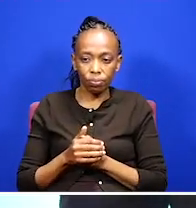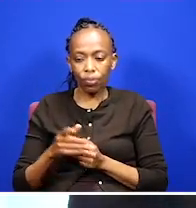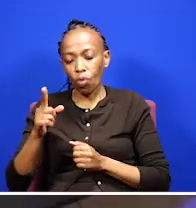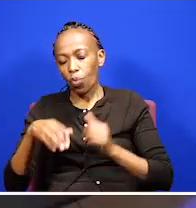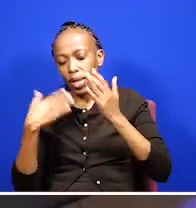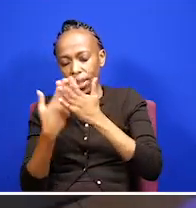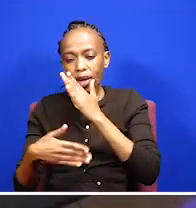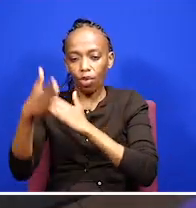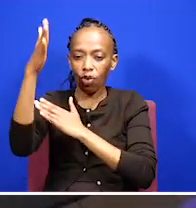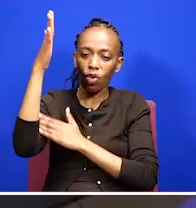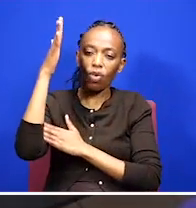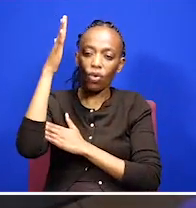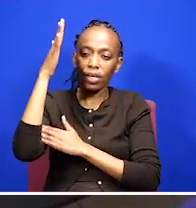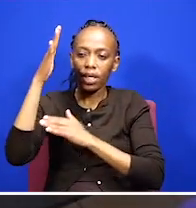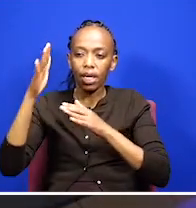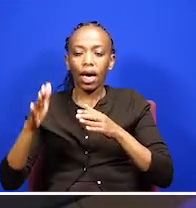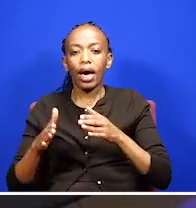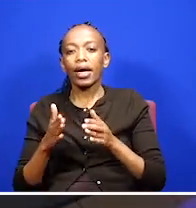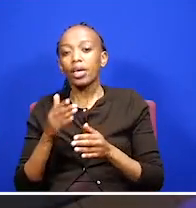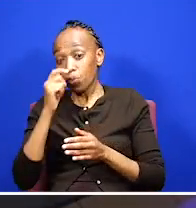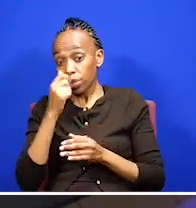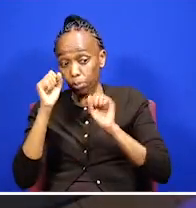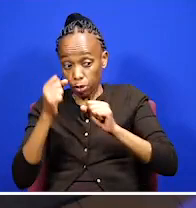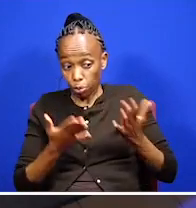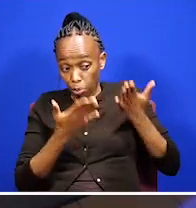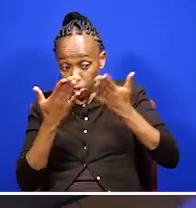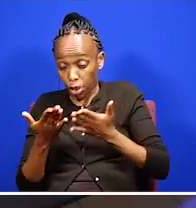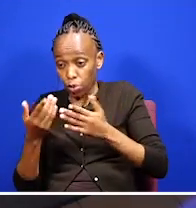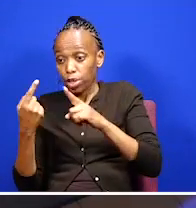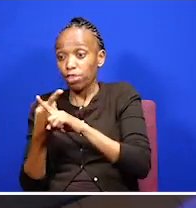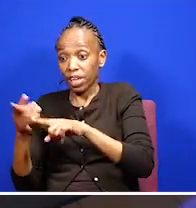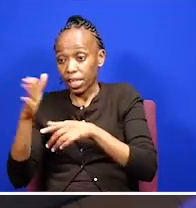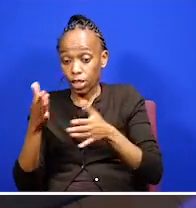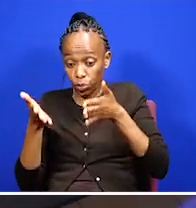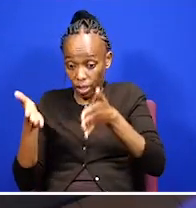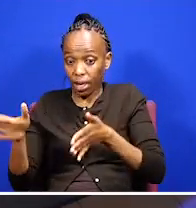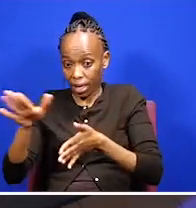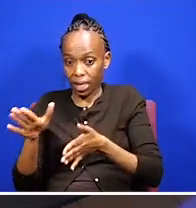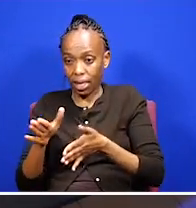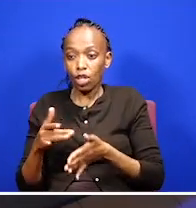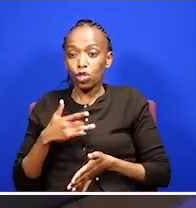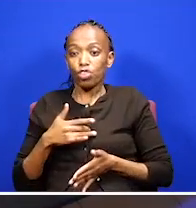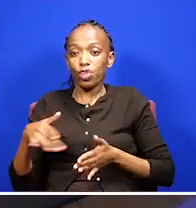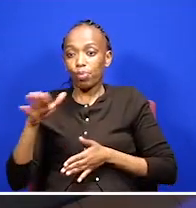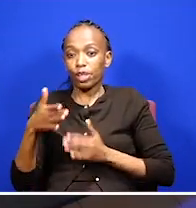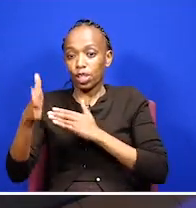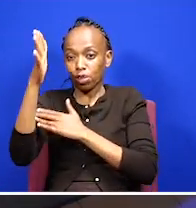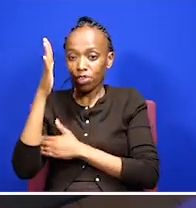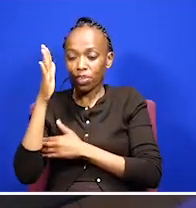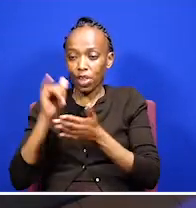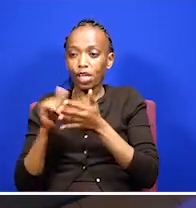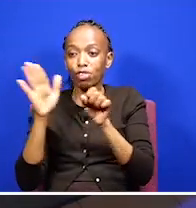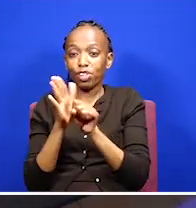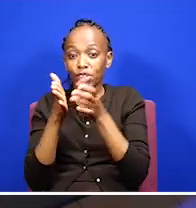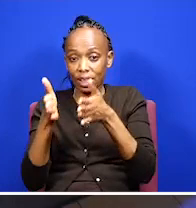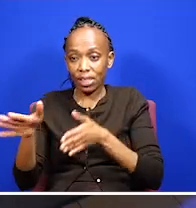how we thank God. How I just wish I could bring you from where you are to this stage just to feel the presence of God that